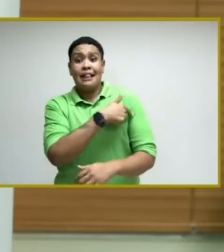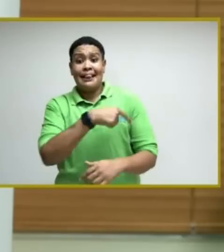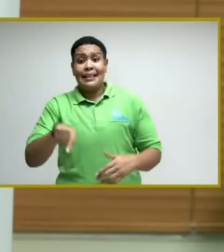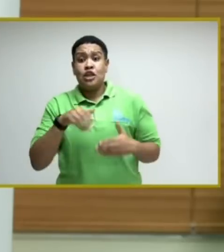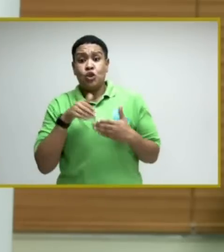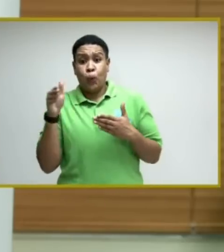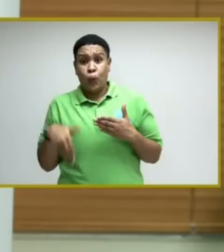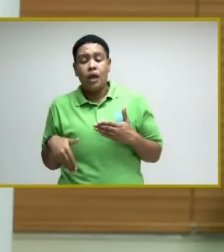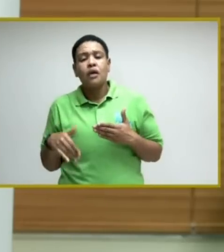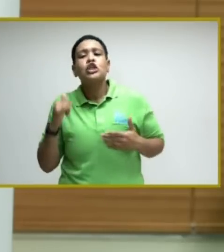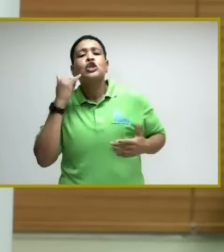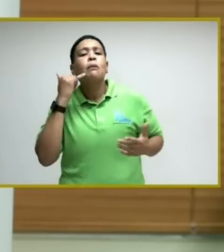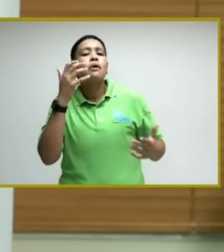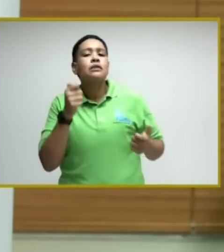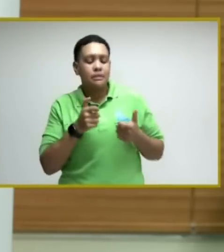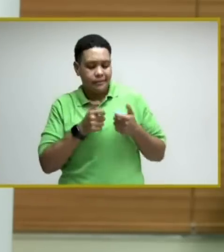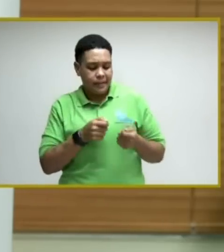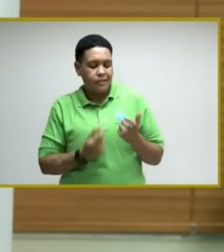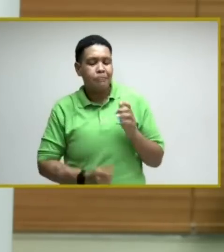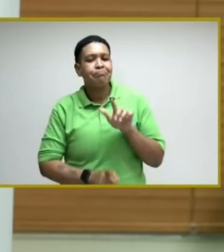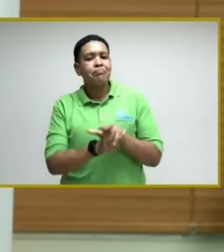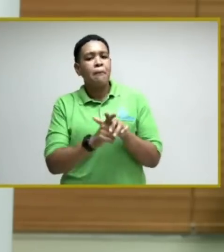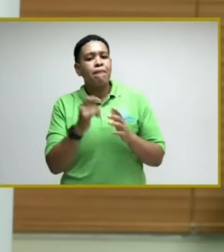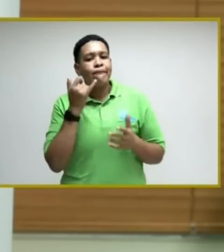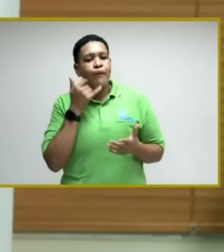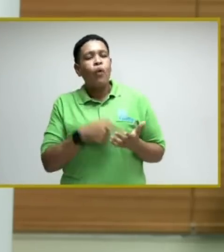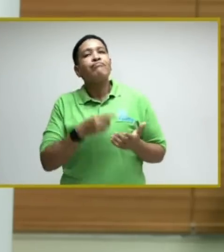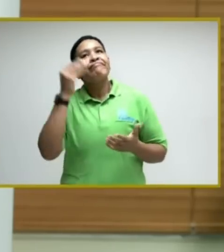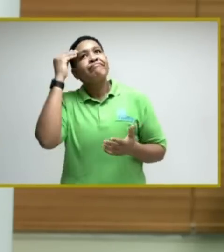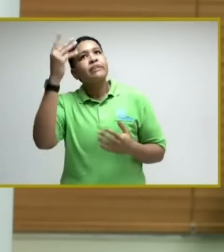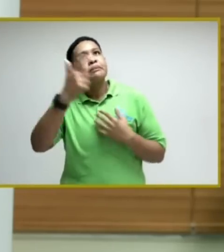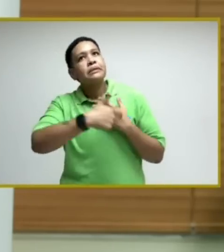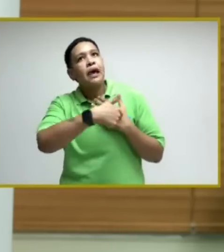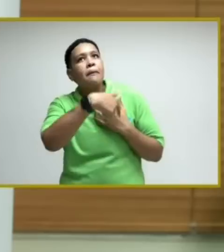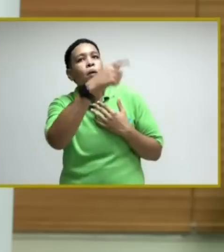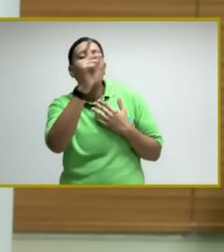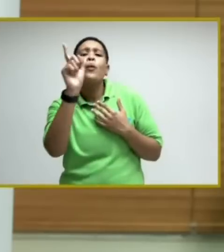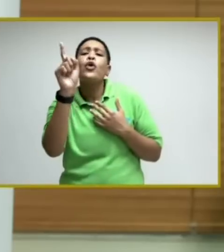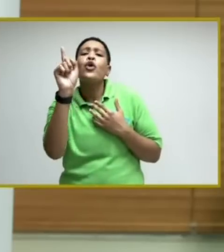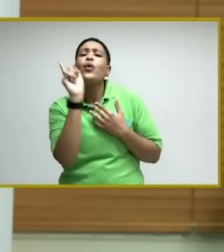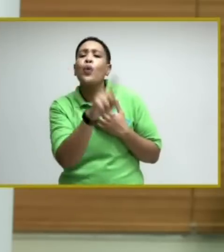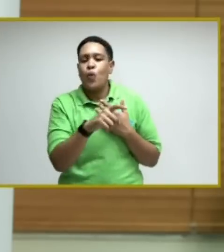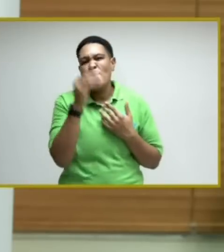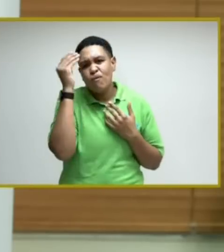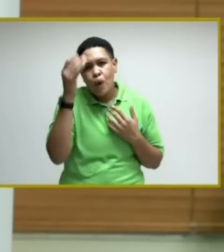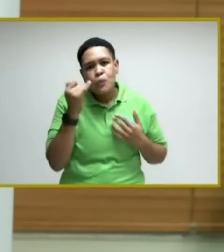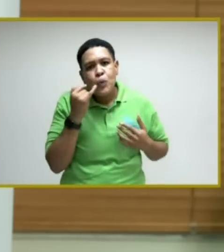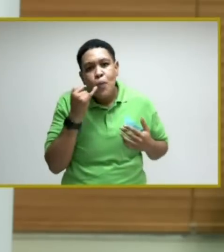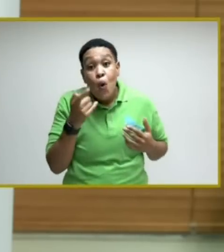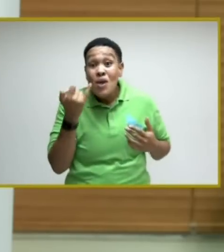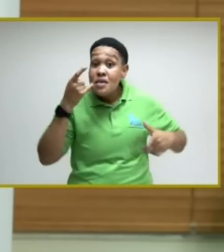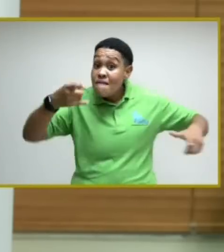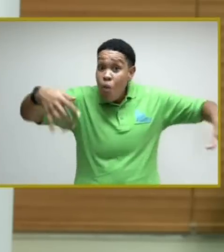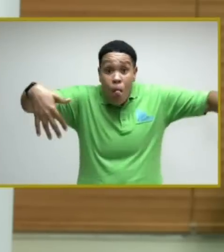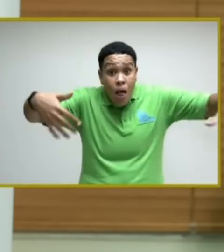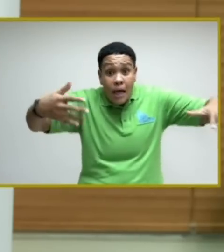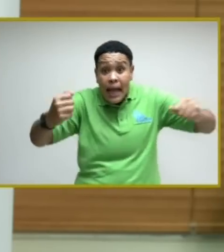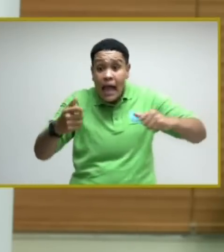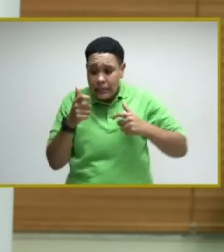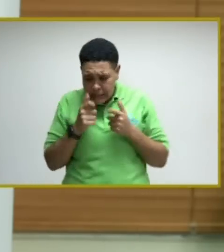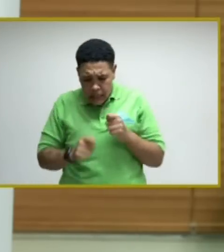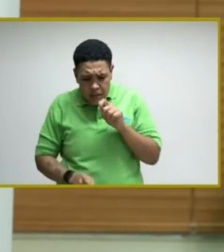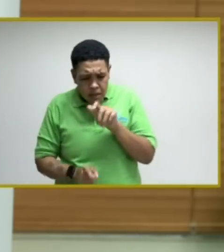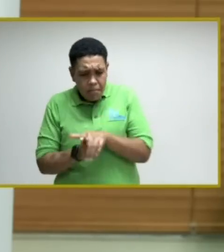have received text messaging indicating the time and the location. If you have not yet